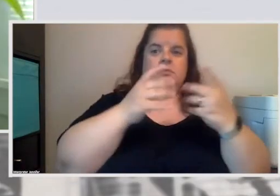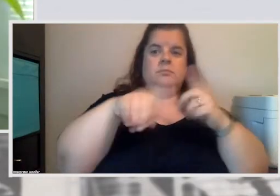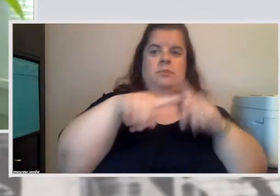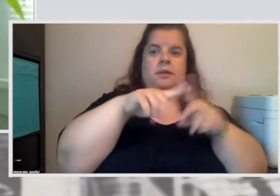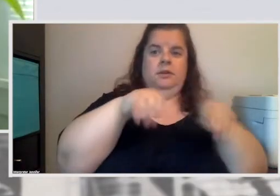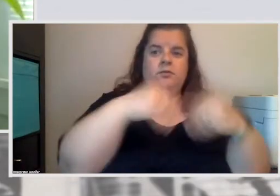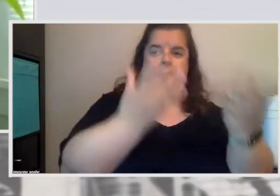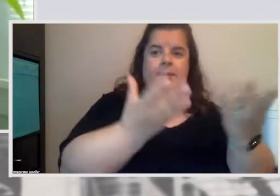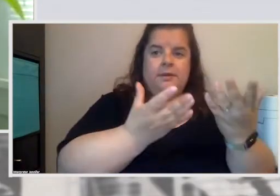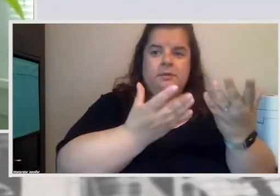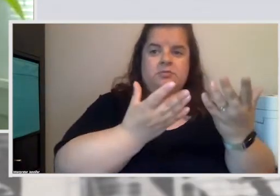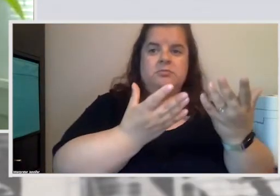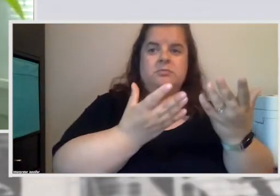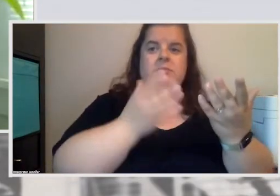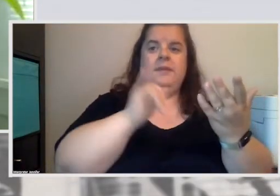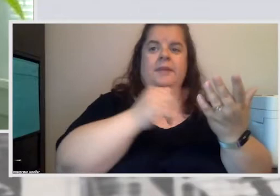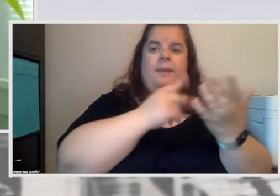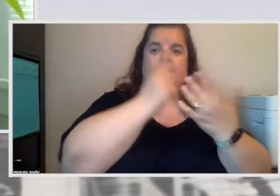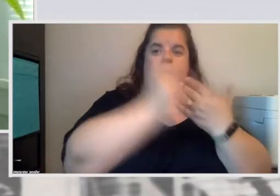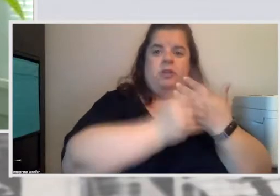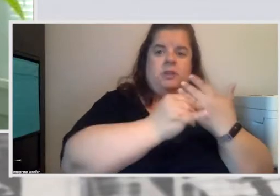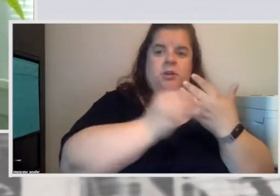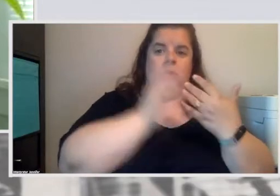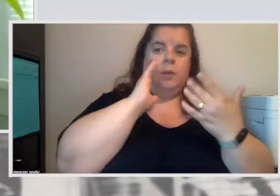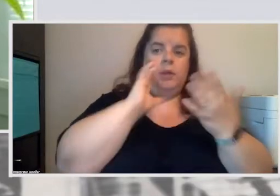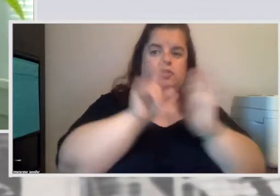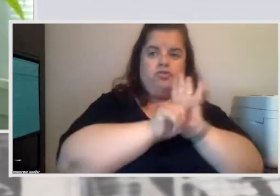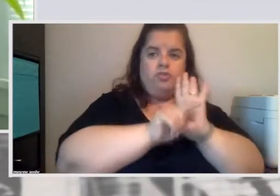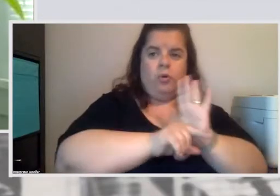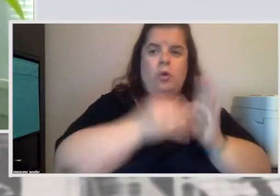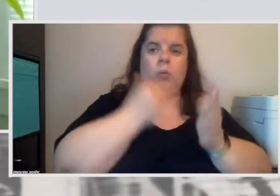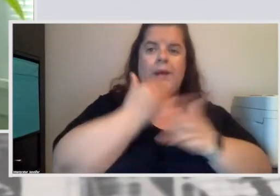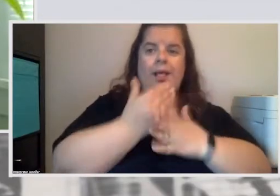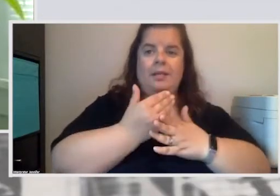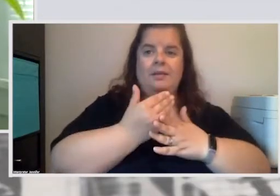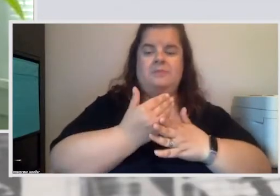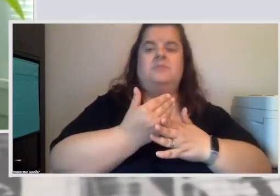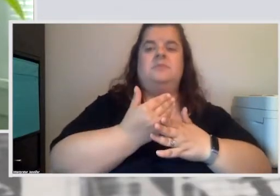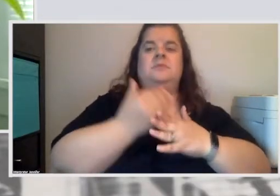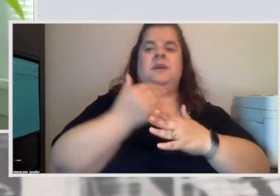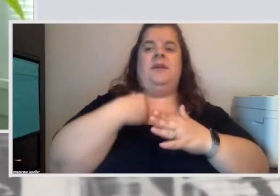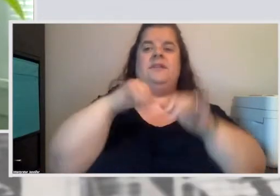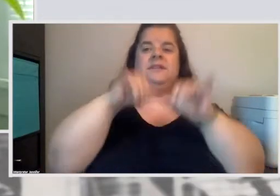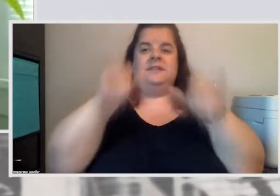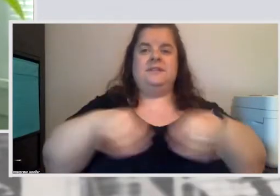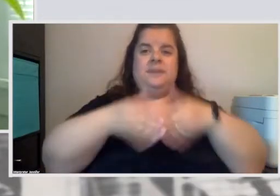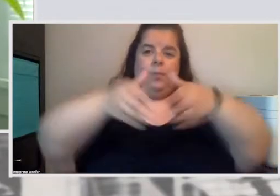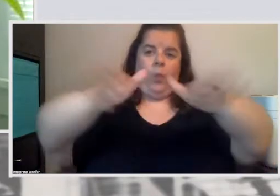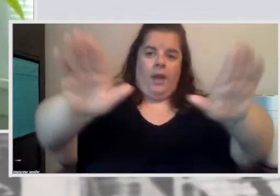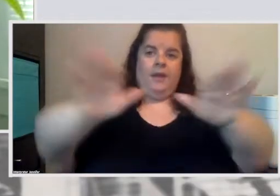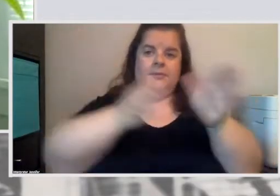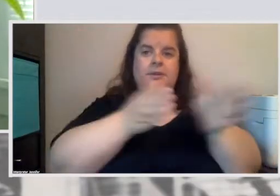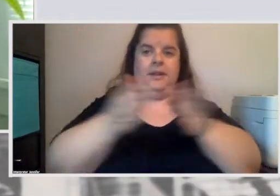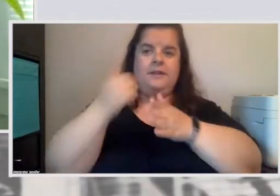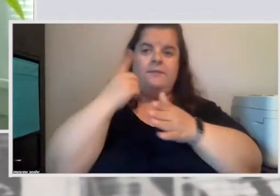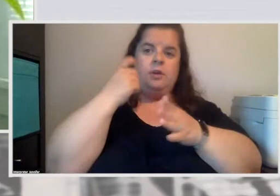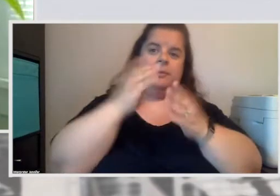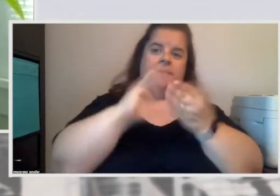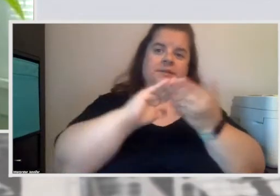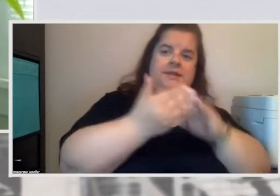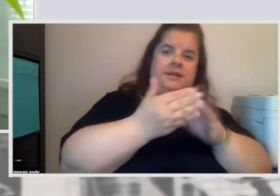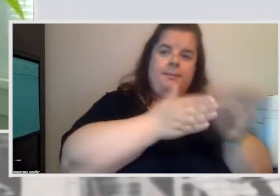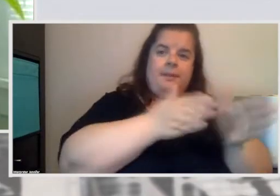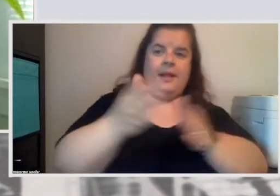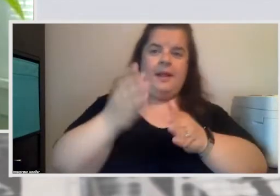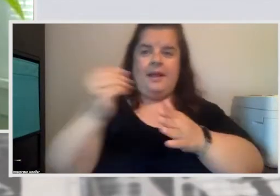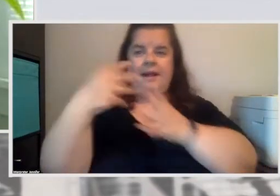plan, and that project will score well. We also utilize kind of system-wide plans, both from city planning and outside partners. So we